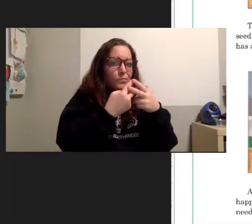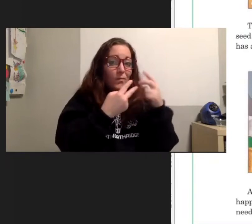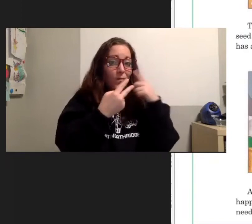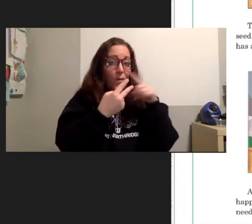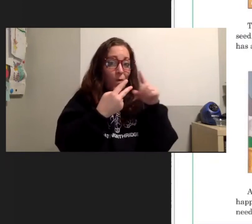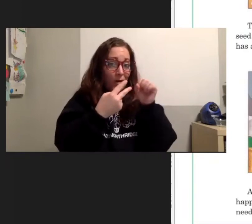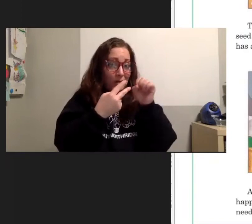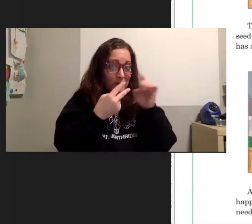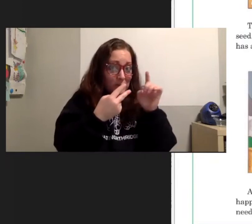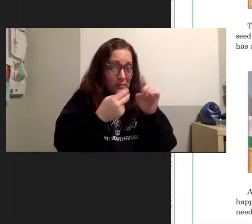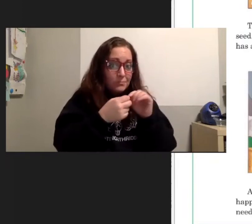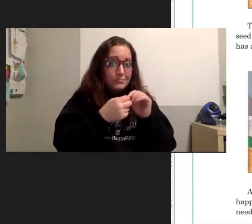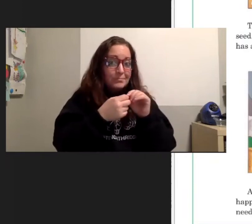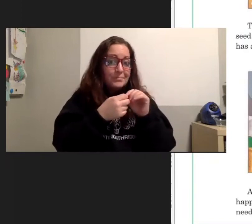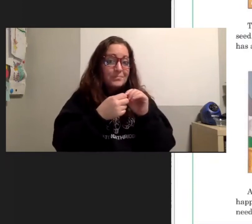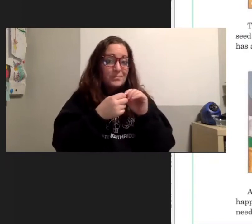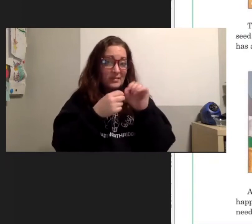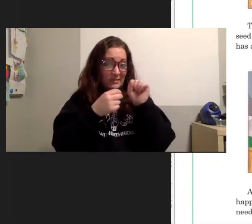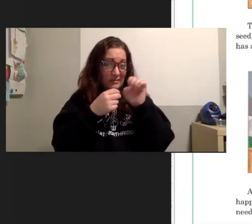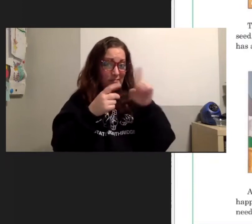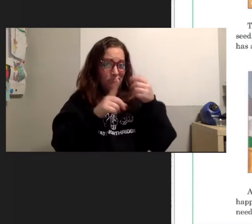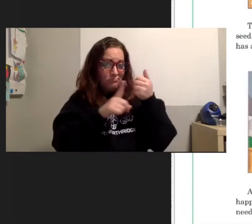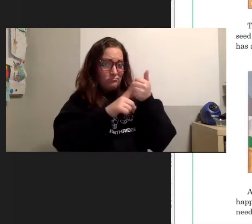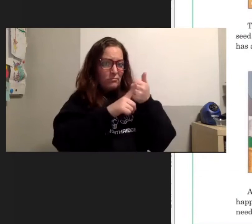Food is stored inside the seed too.